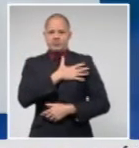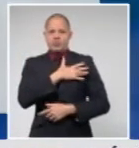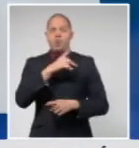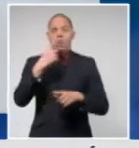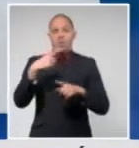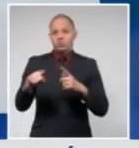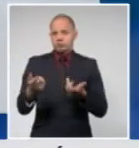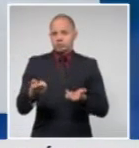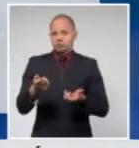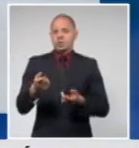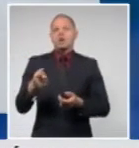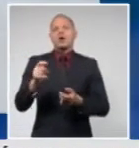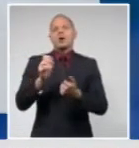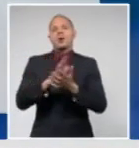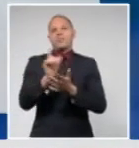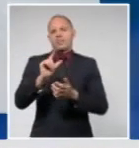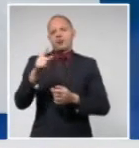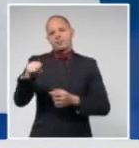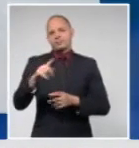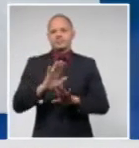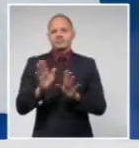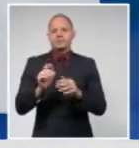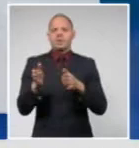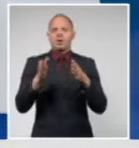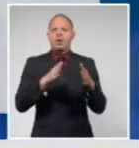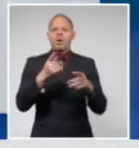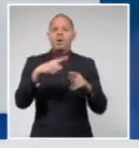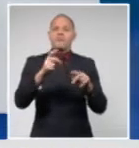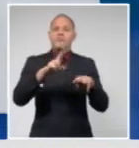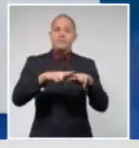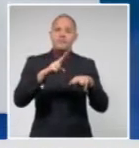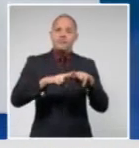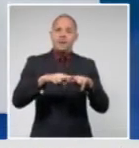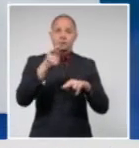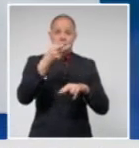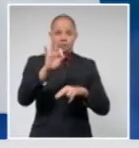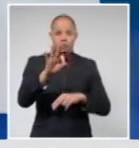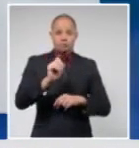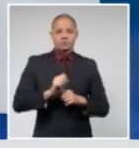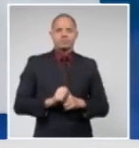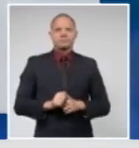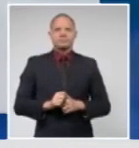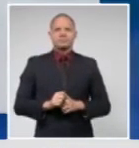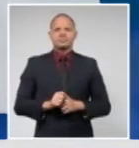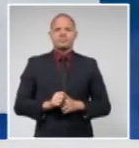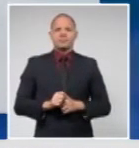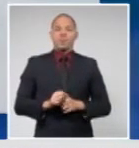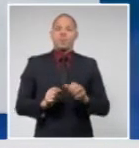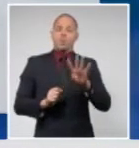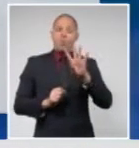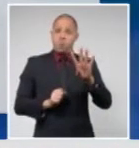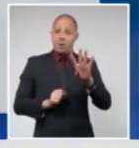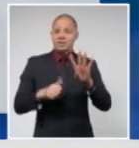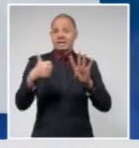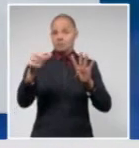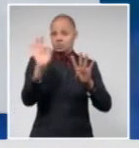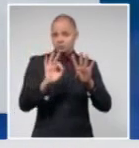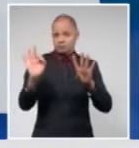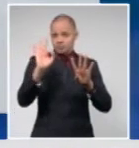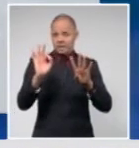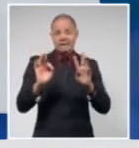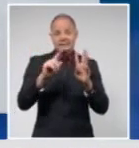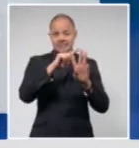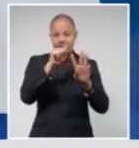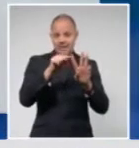Habana with 3, Boyeros 3, La Lisa 3, Arroyo